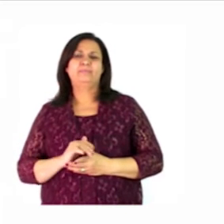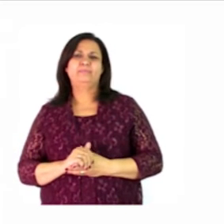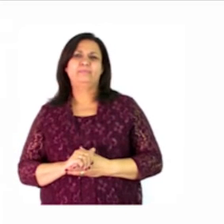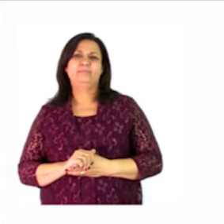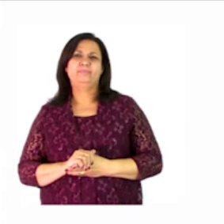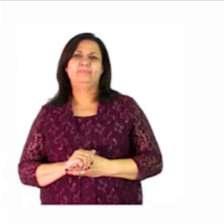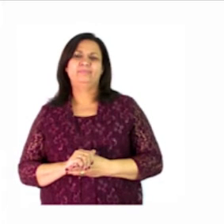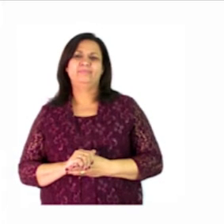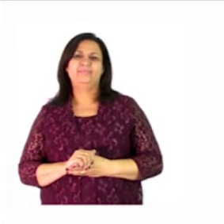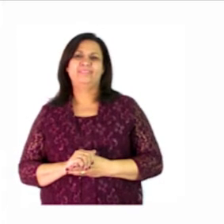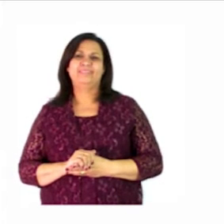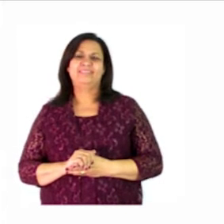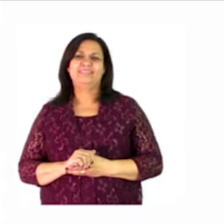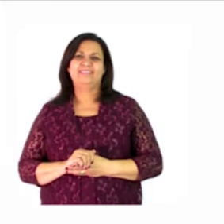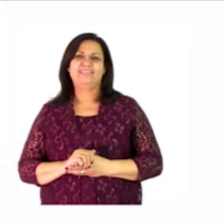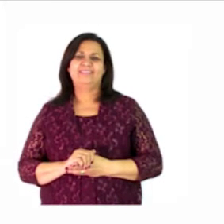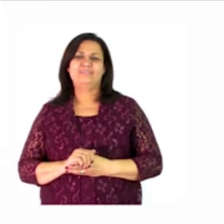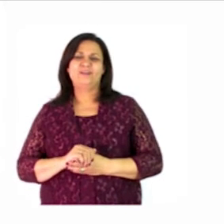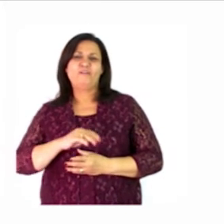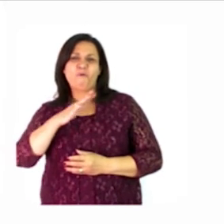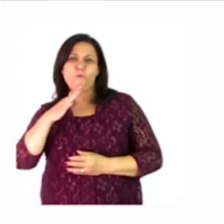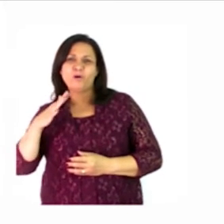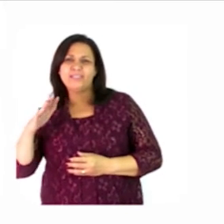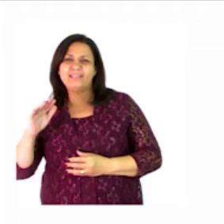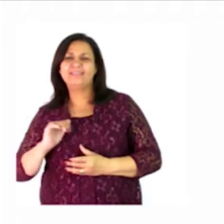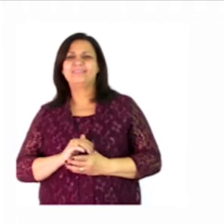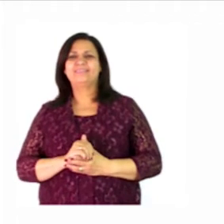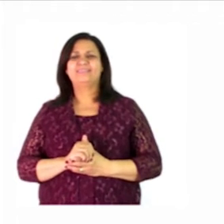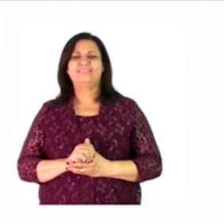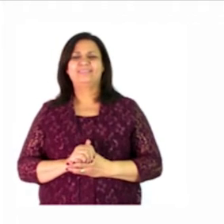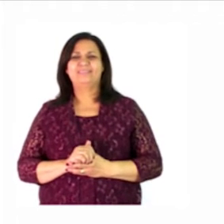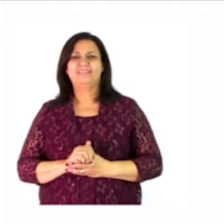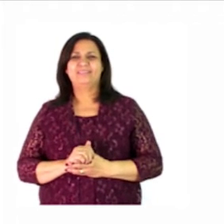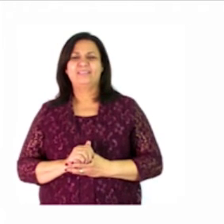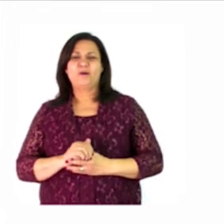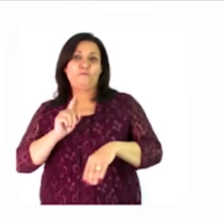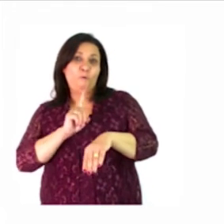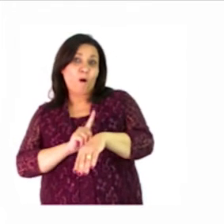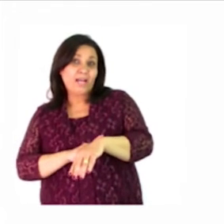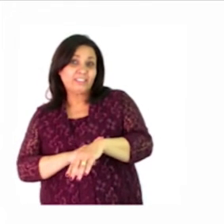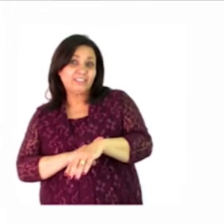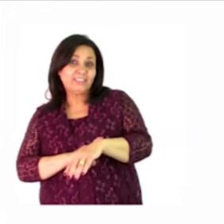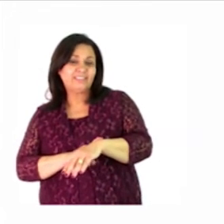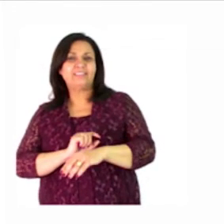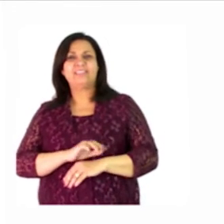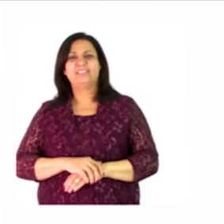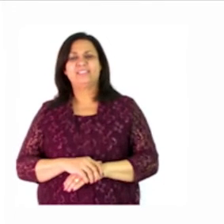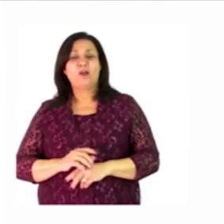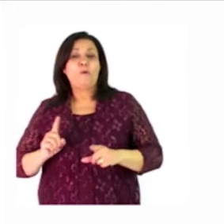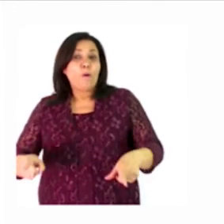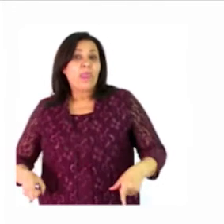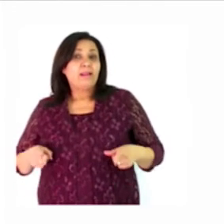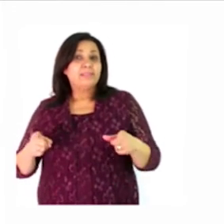W, W. W for water, for watch, for